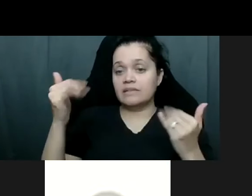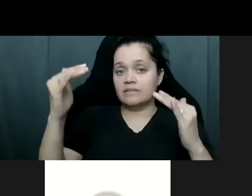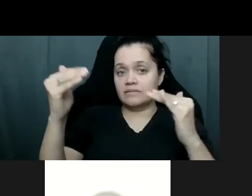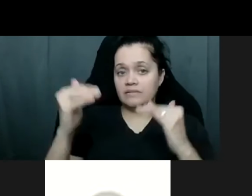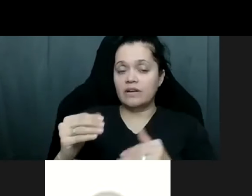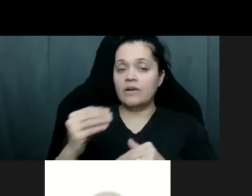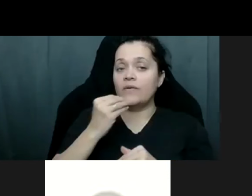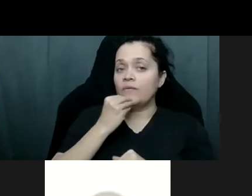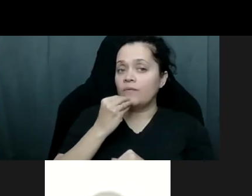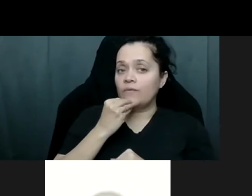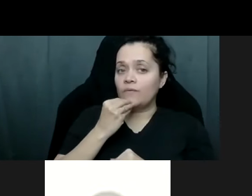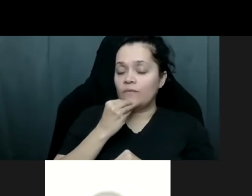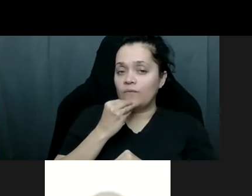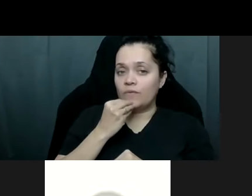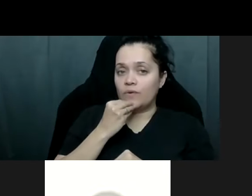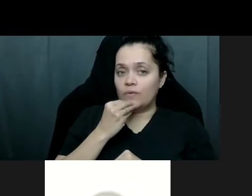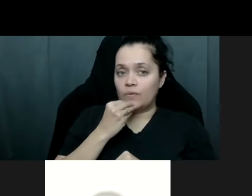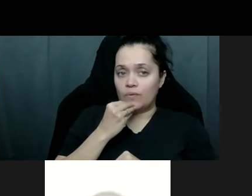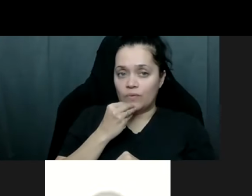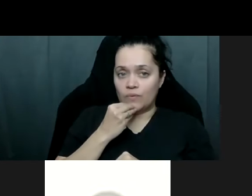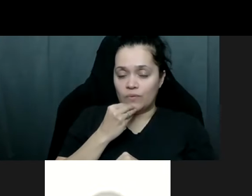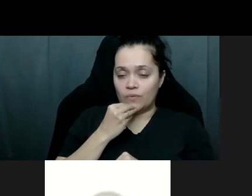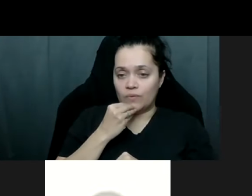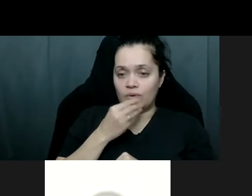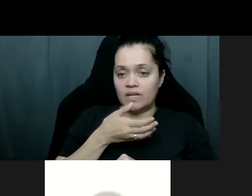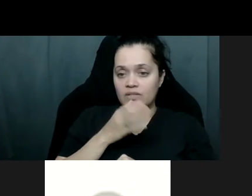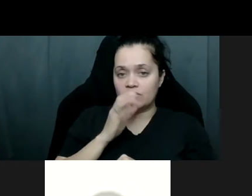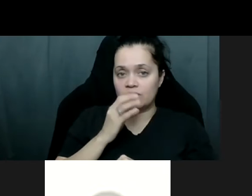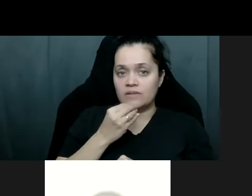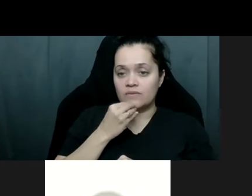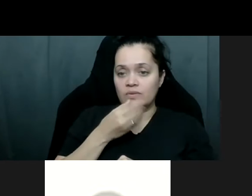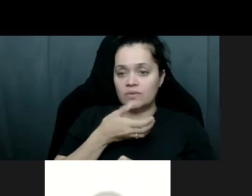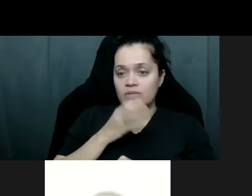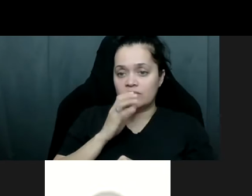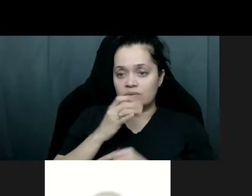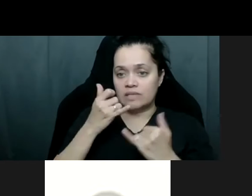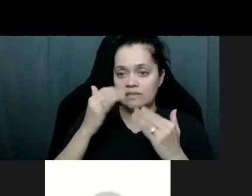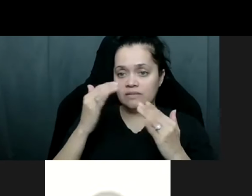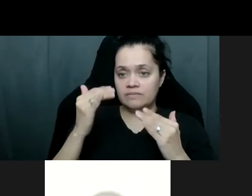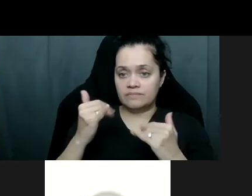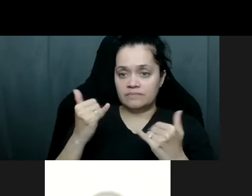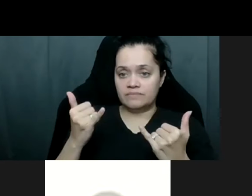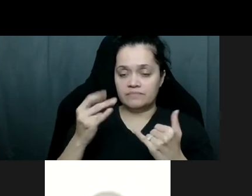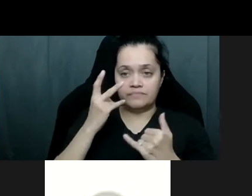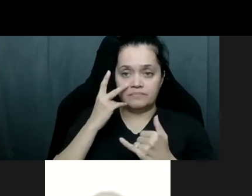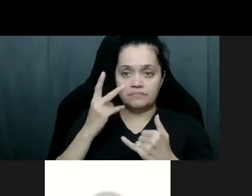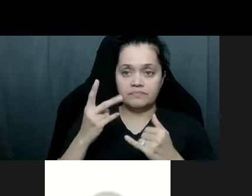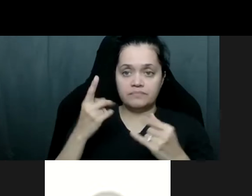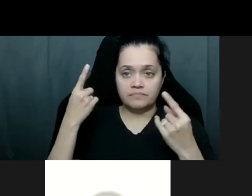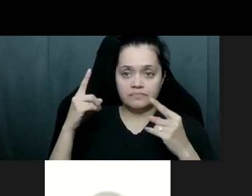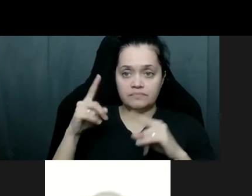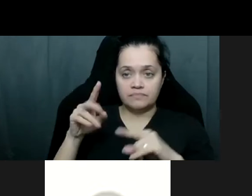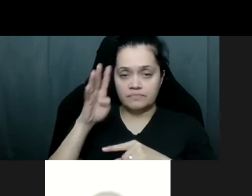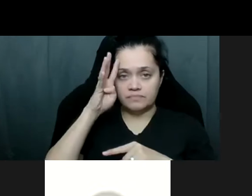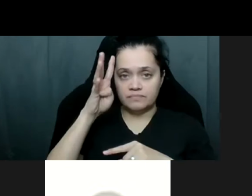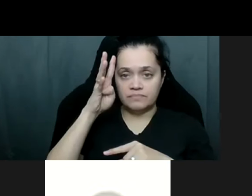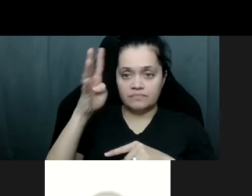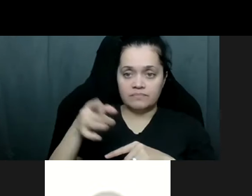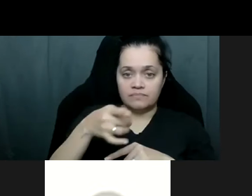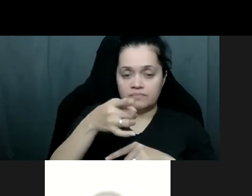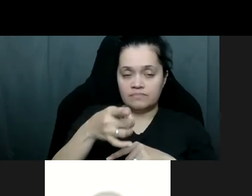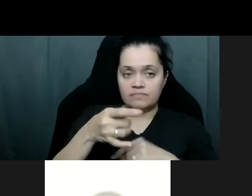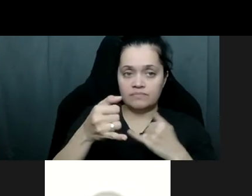food and drink. Food and drink. Let's see what we can come up with here. I'm going to